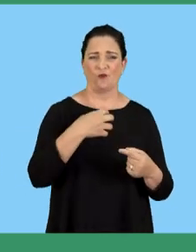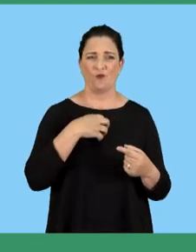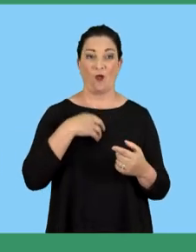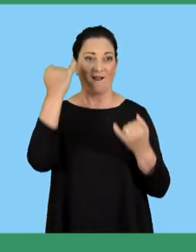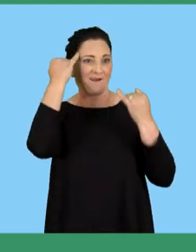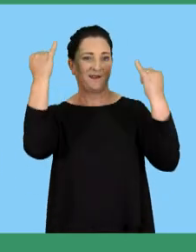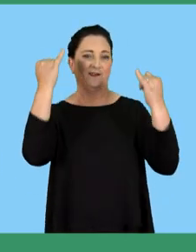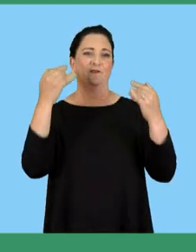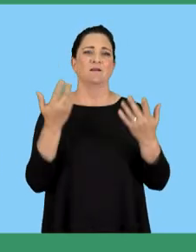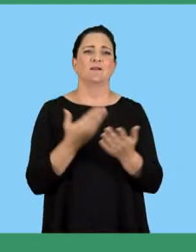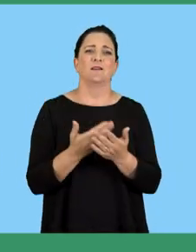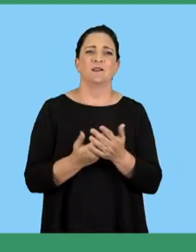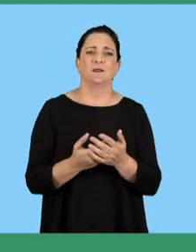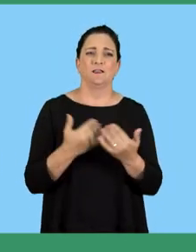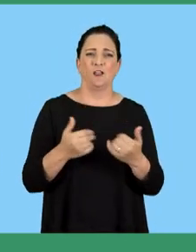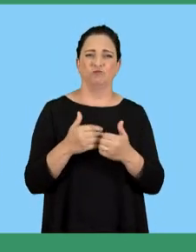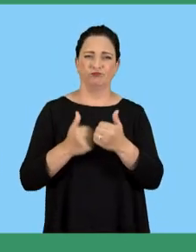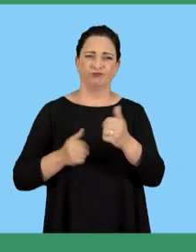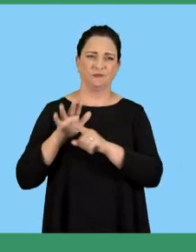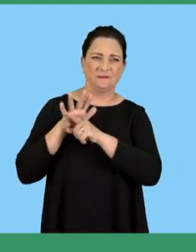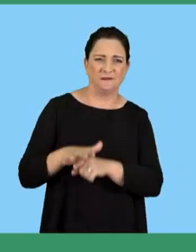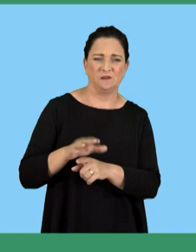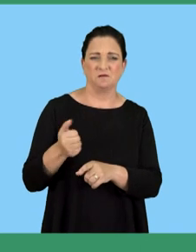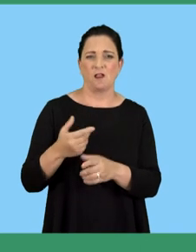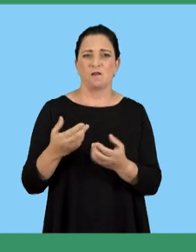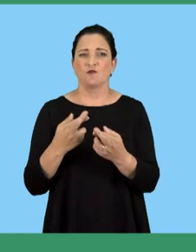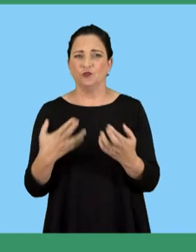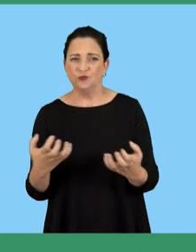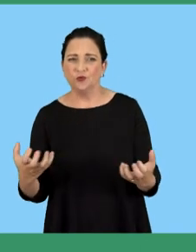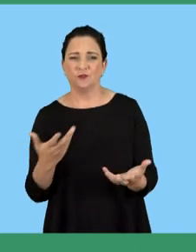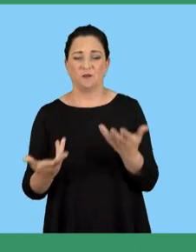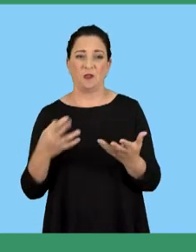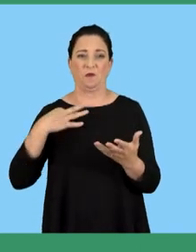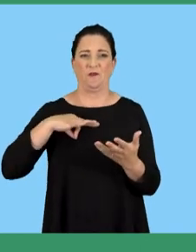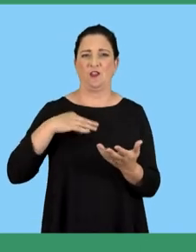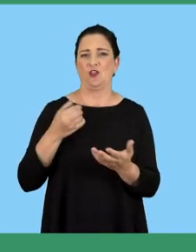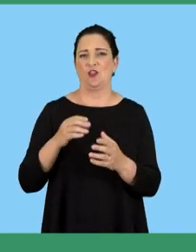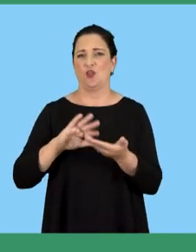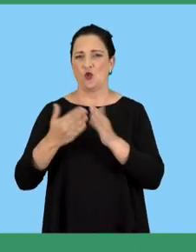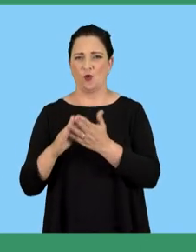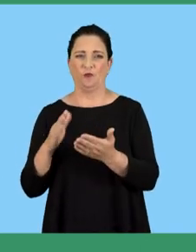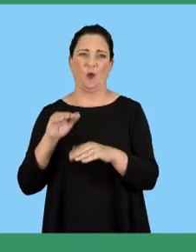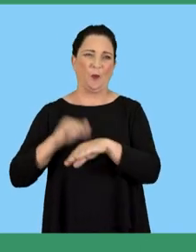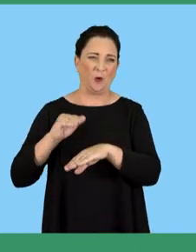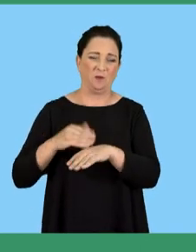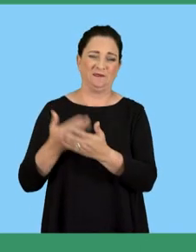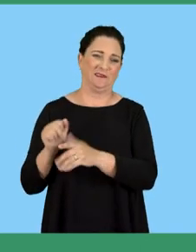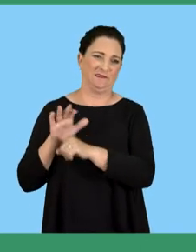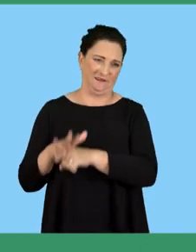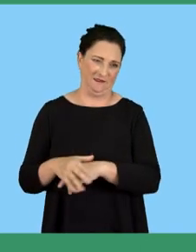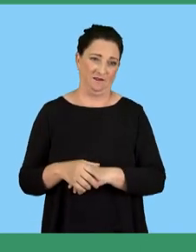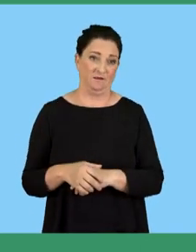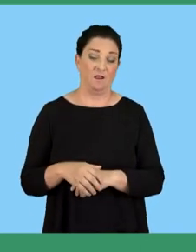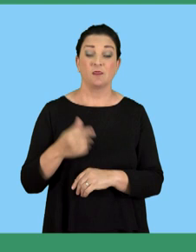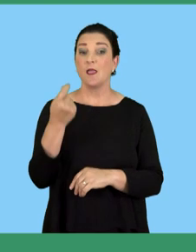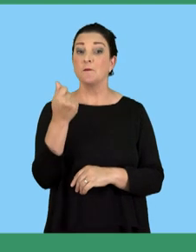of scarce resources to the selected beneficiaries in the community may cause problems such as discrimination.